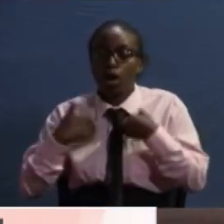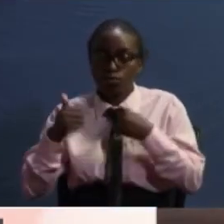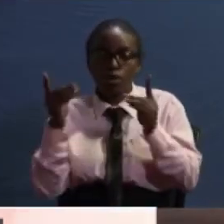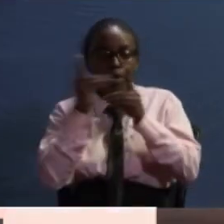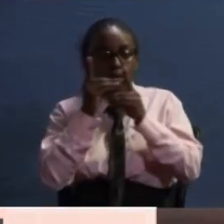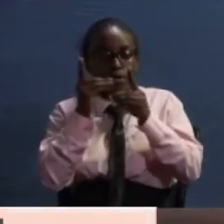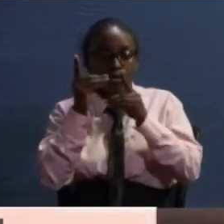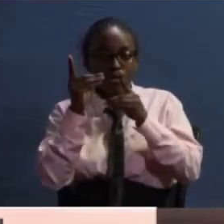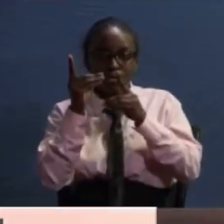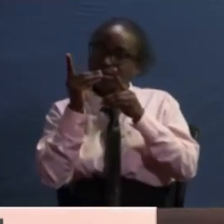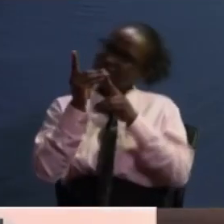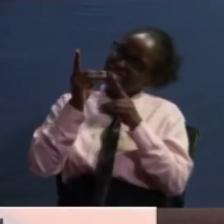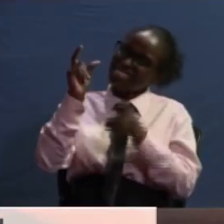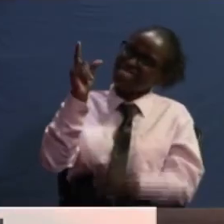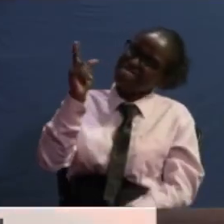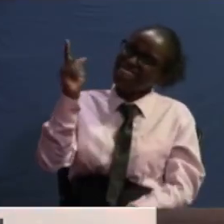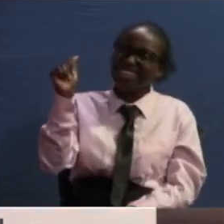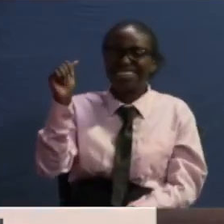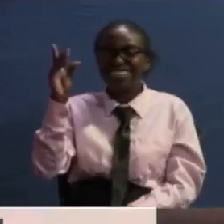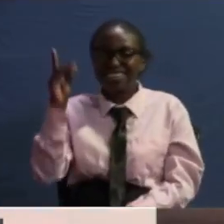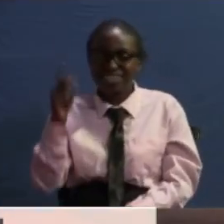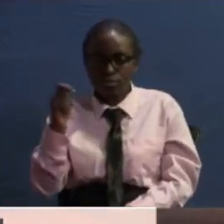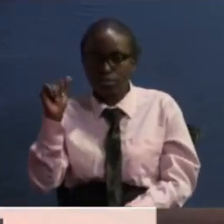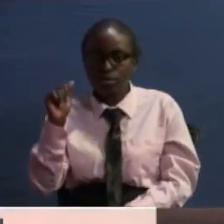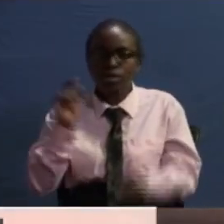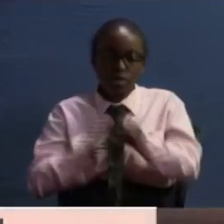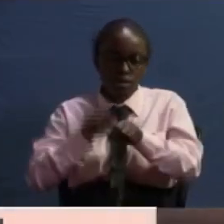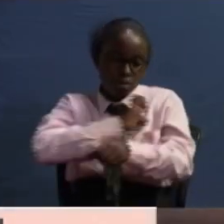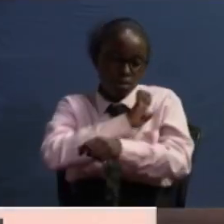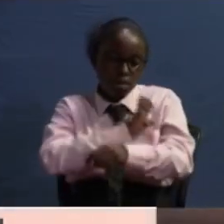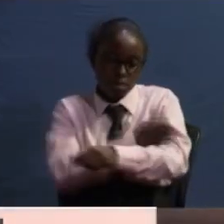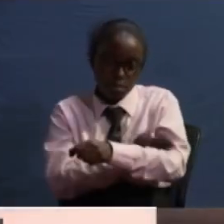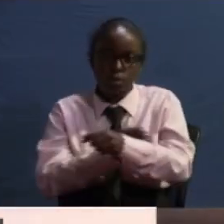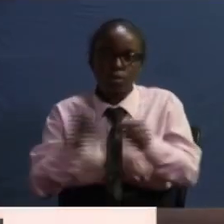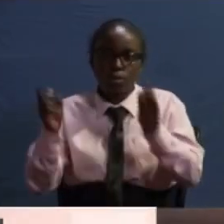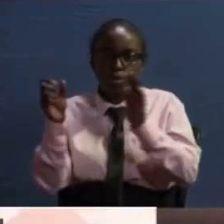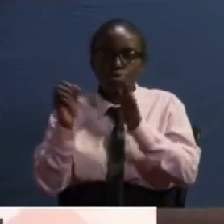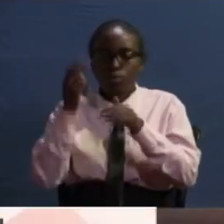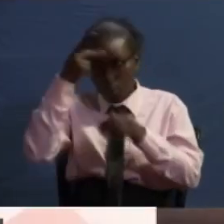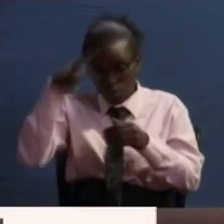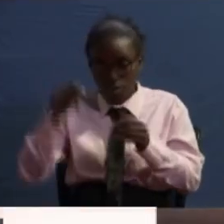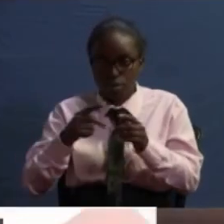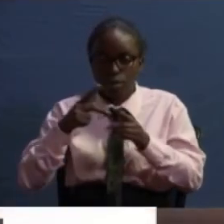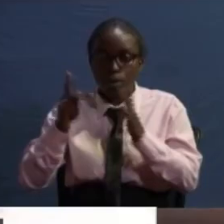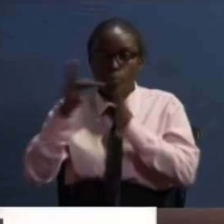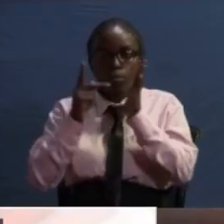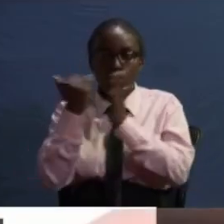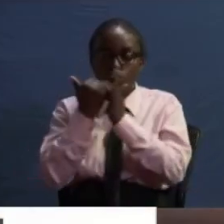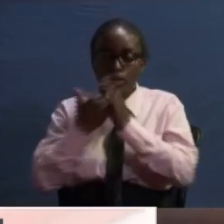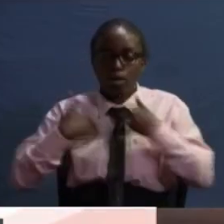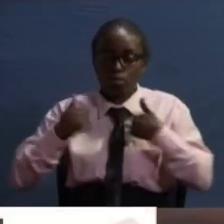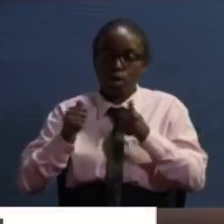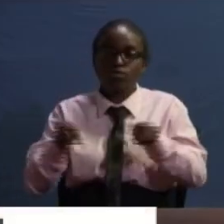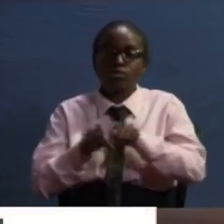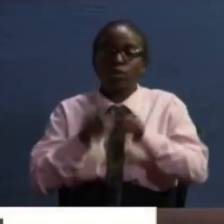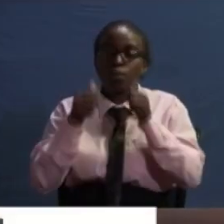to influence women economic empowerment policy and programs. The concept notes have since